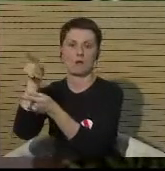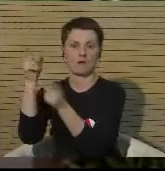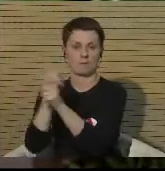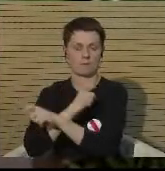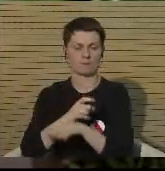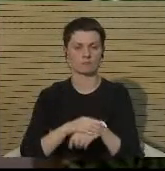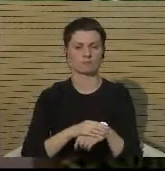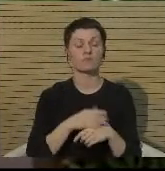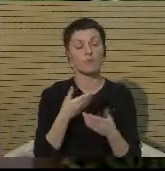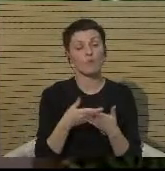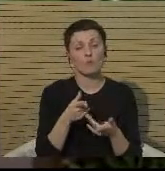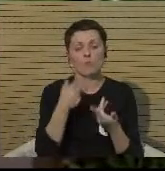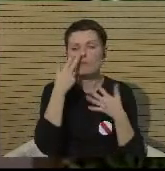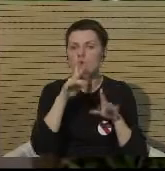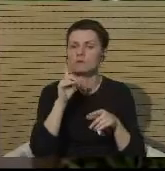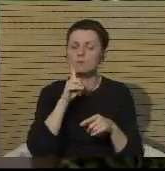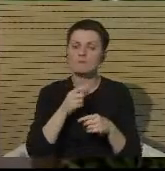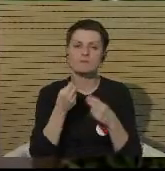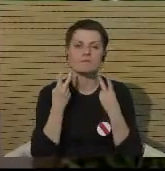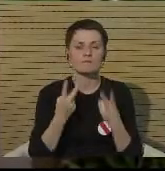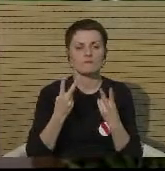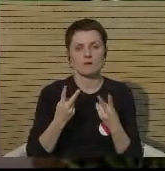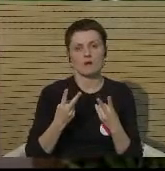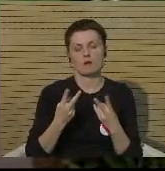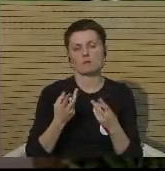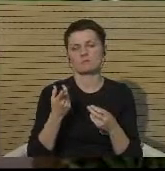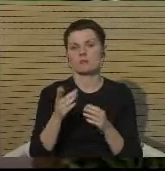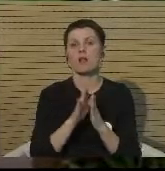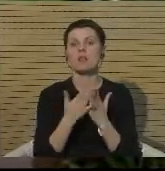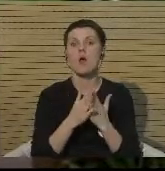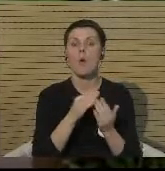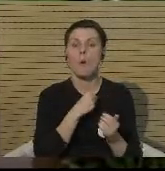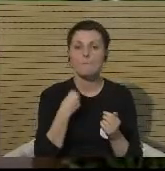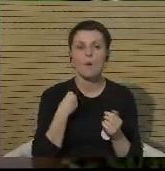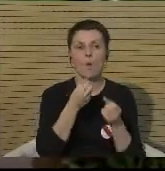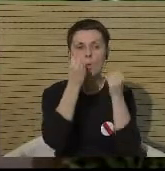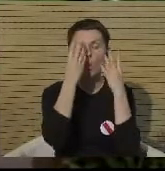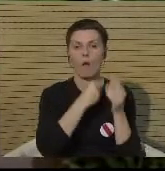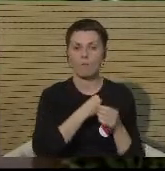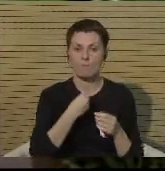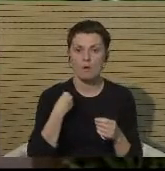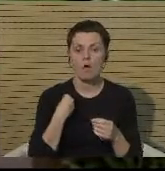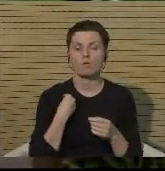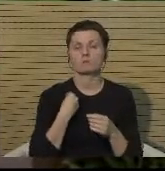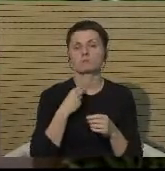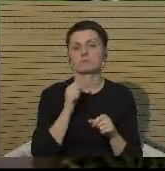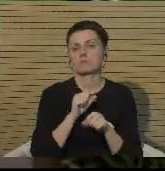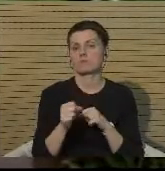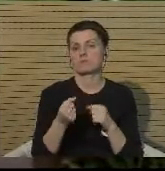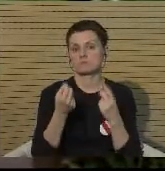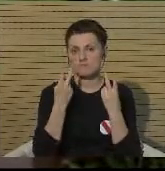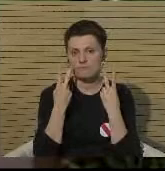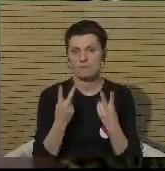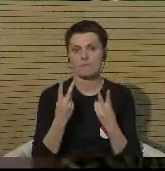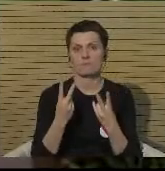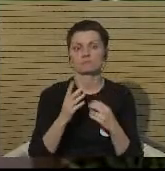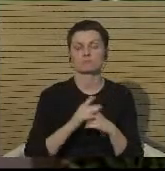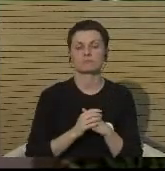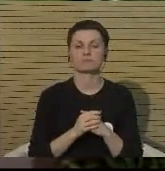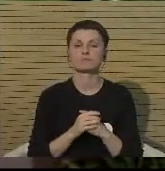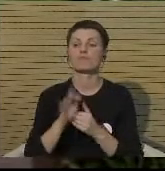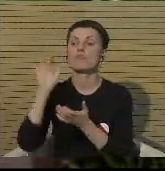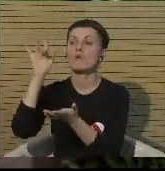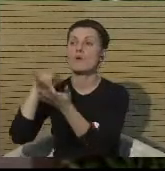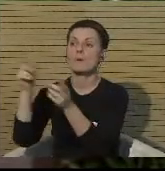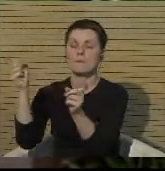the readers in these countries. So you see, Polish literature, Polish culture plays a huge